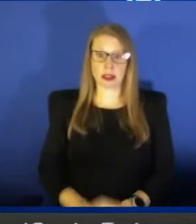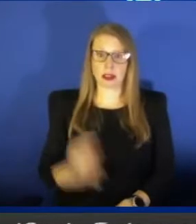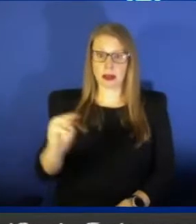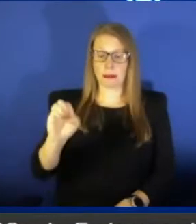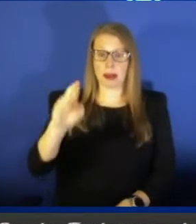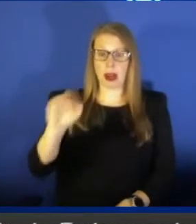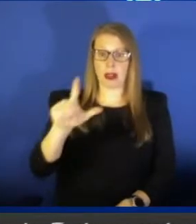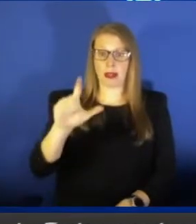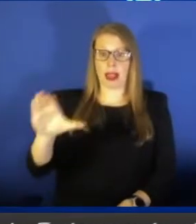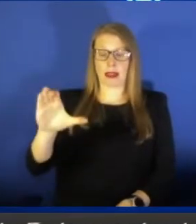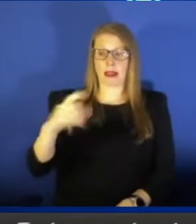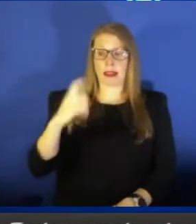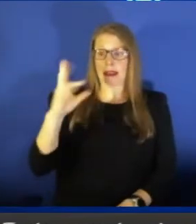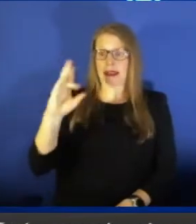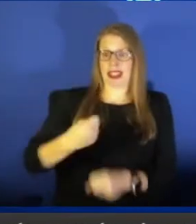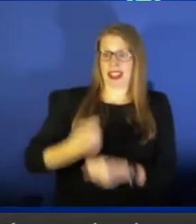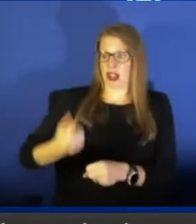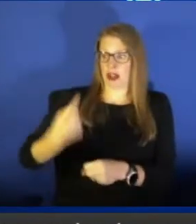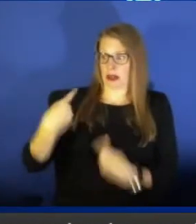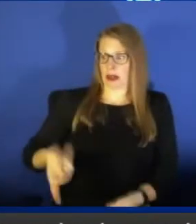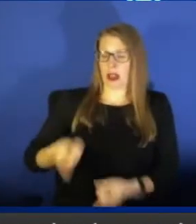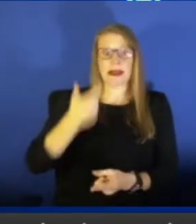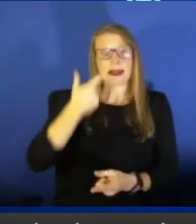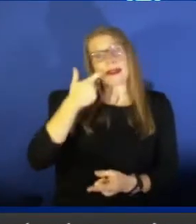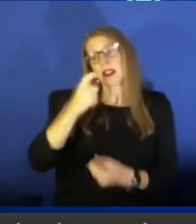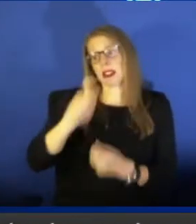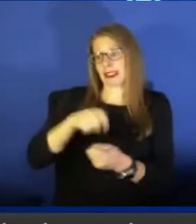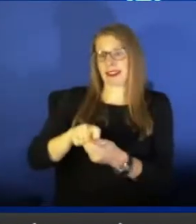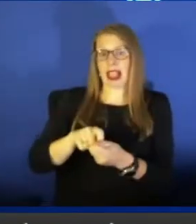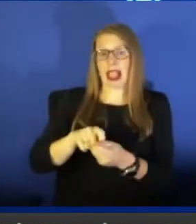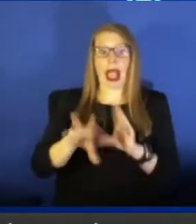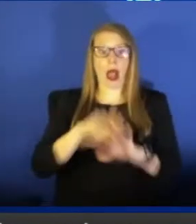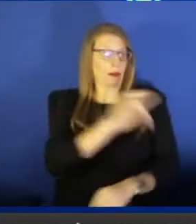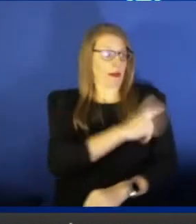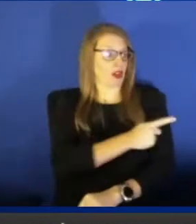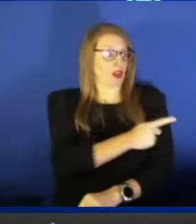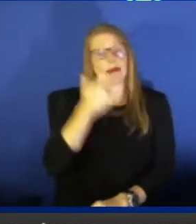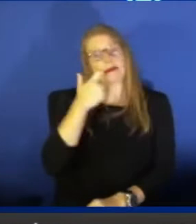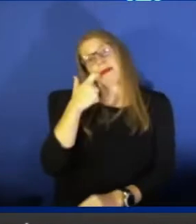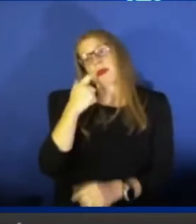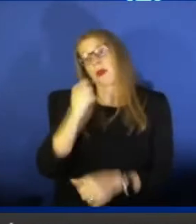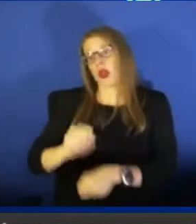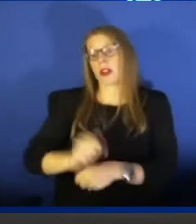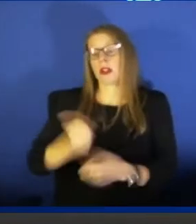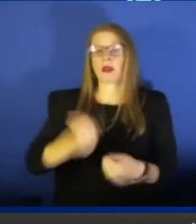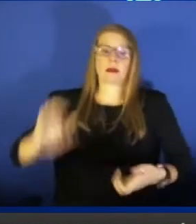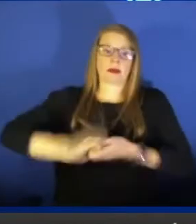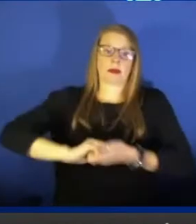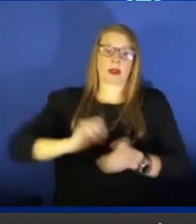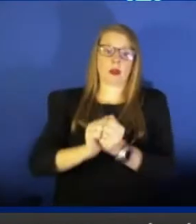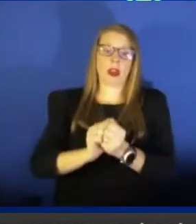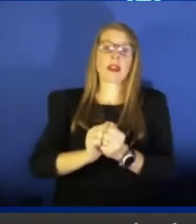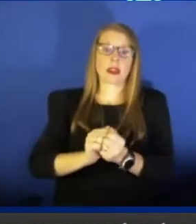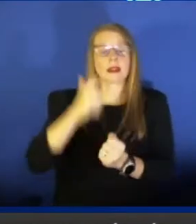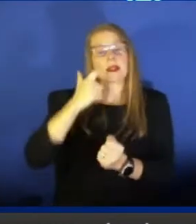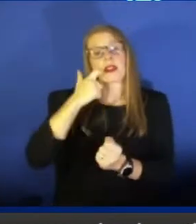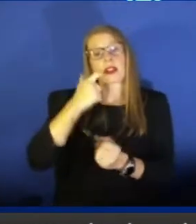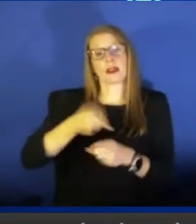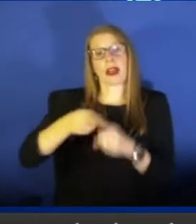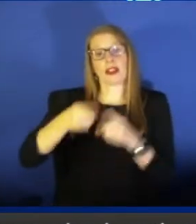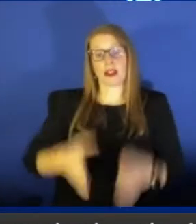The former leading cause of death in this age group, which is you're going to not drive drunk. If you're drunk, you're going to call me. We're going to make sure,